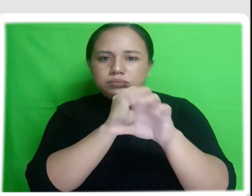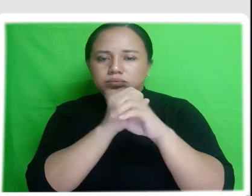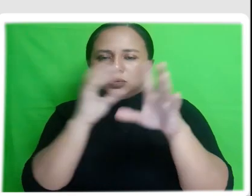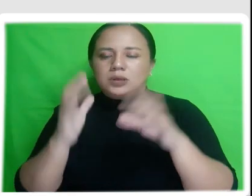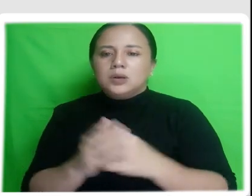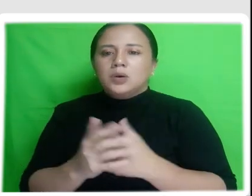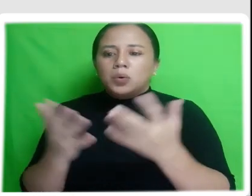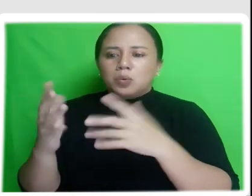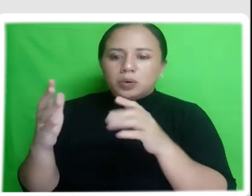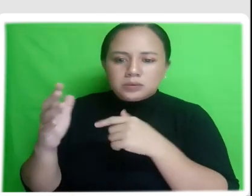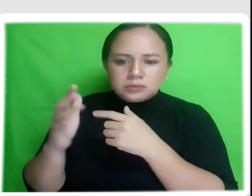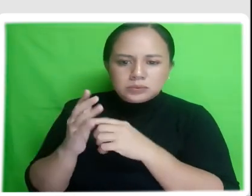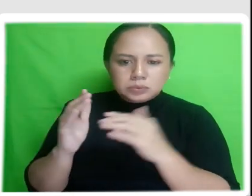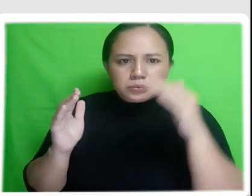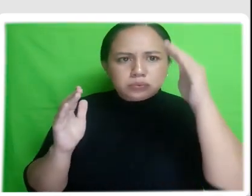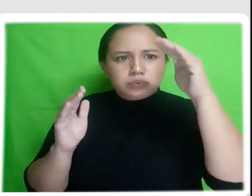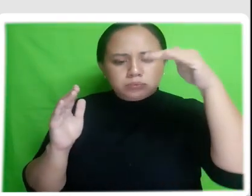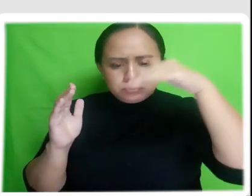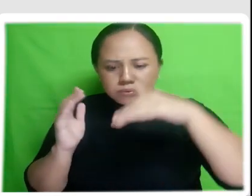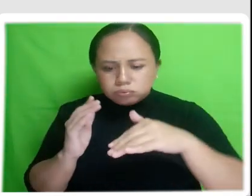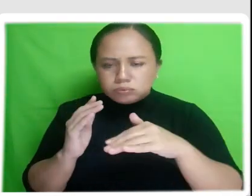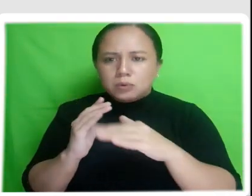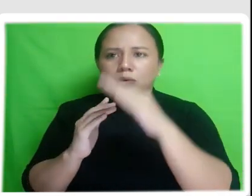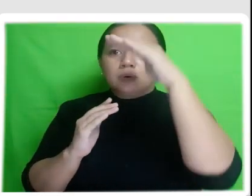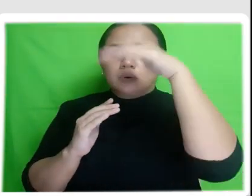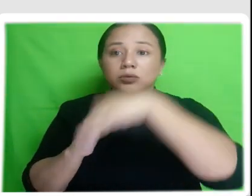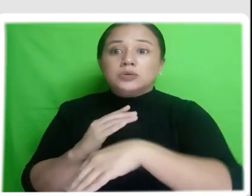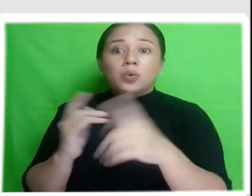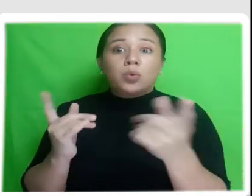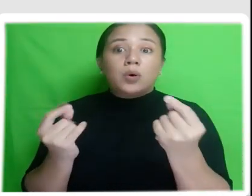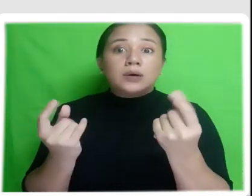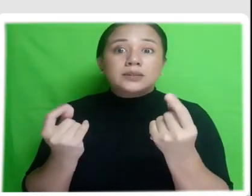fall. So the exercise